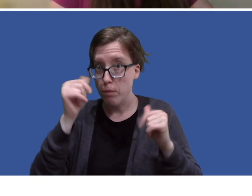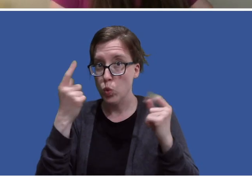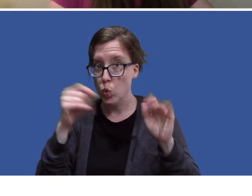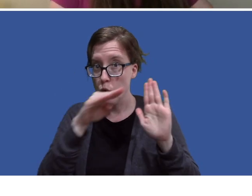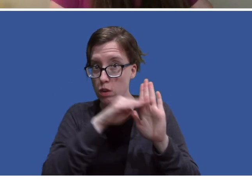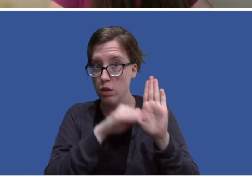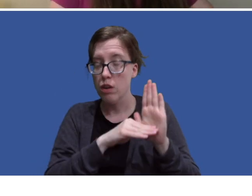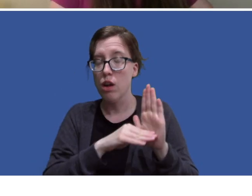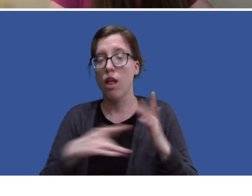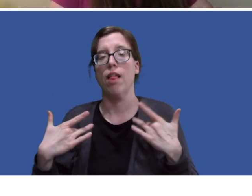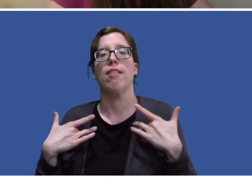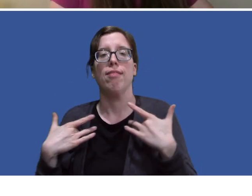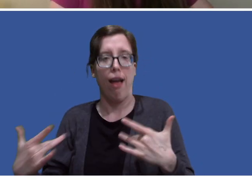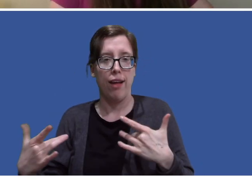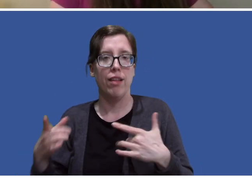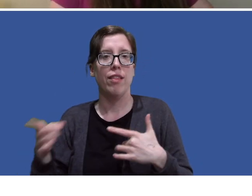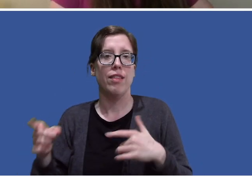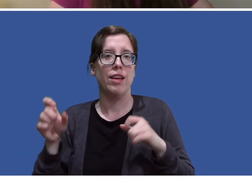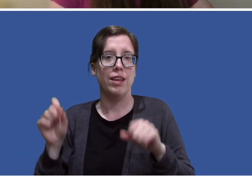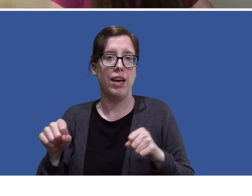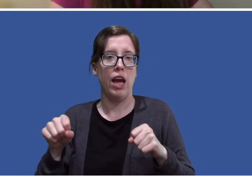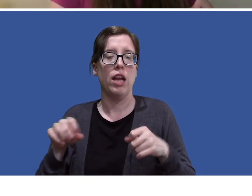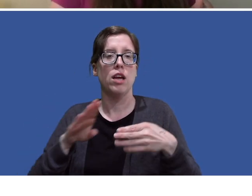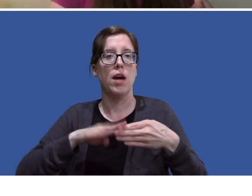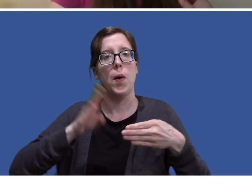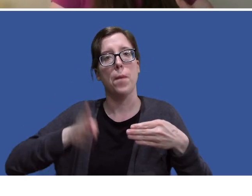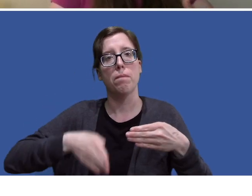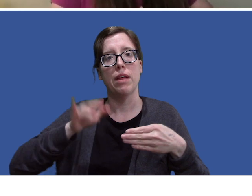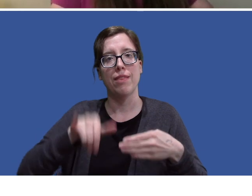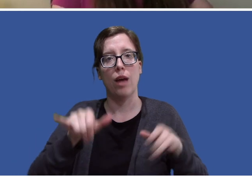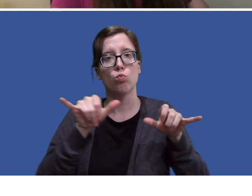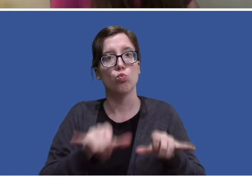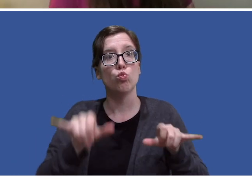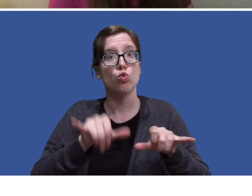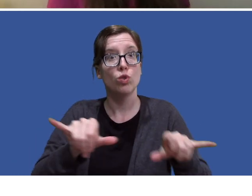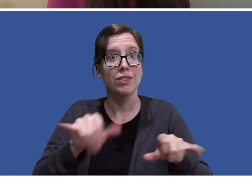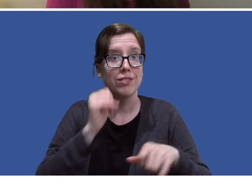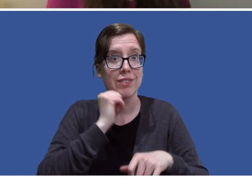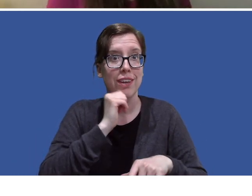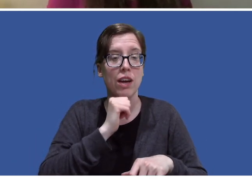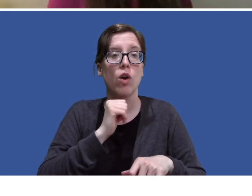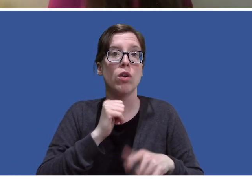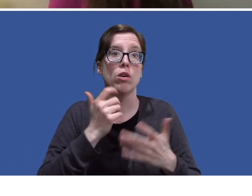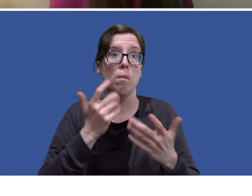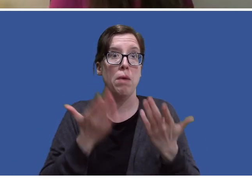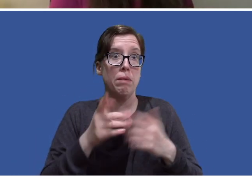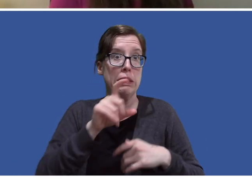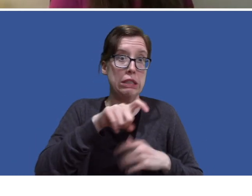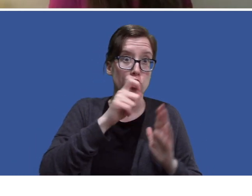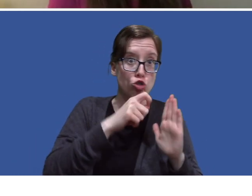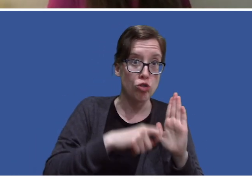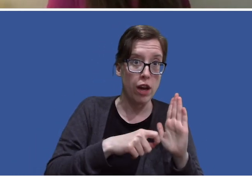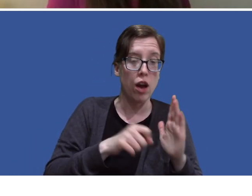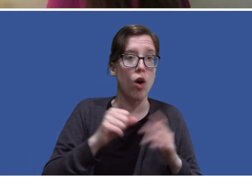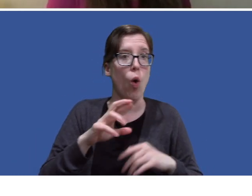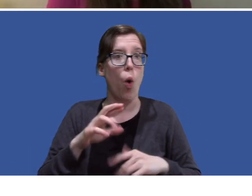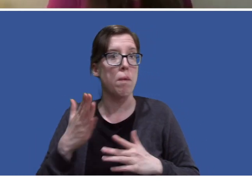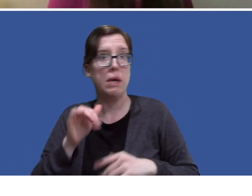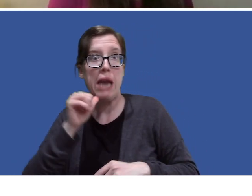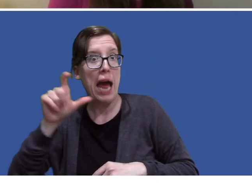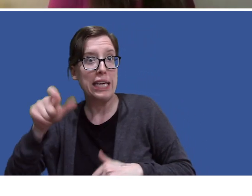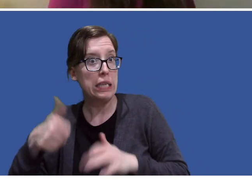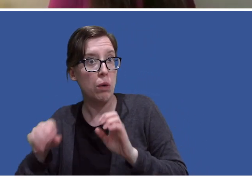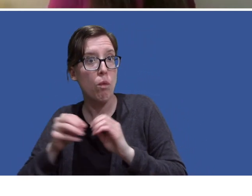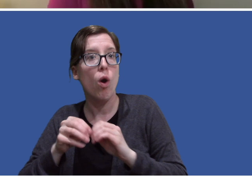that routine with or without a checklist. That checklist is just kind of a tool to help them become a little bit more